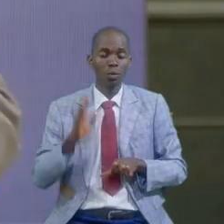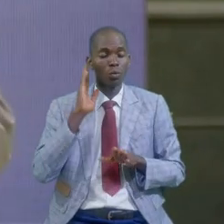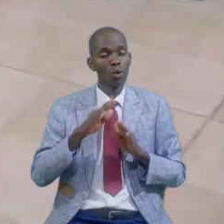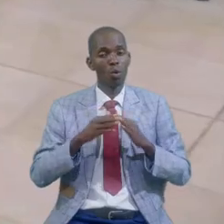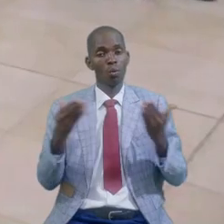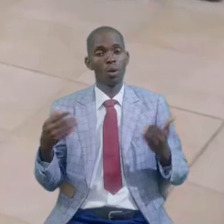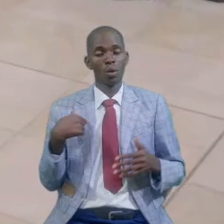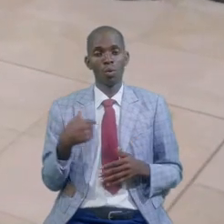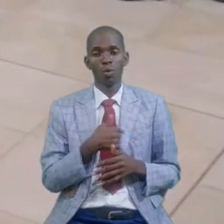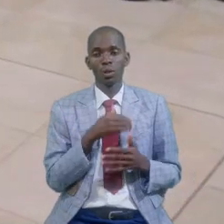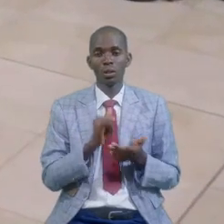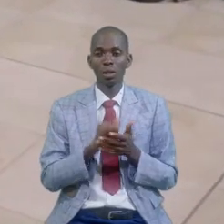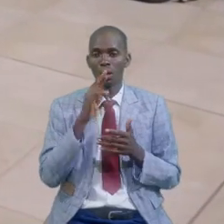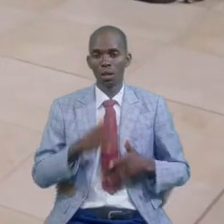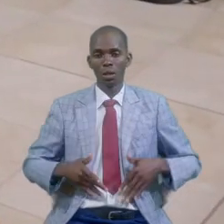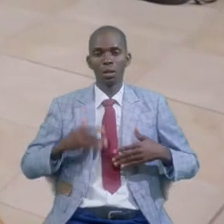them in the clouds.